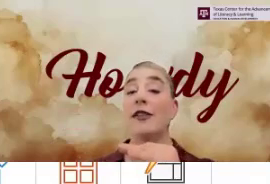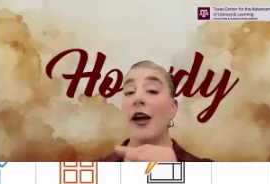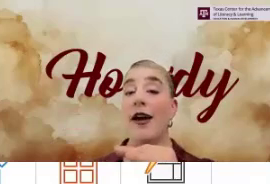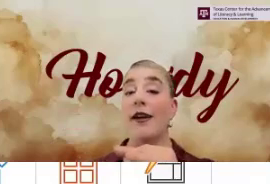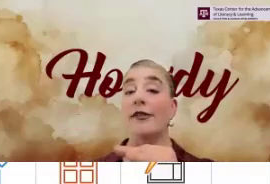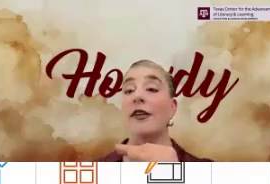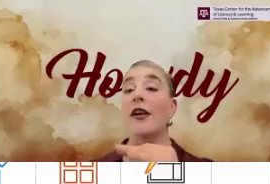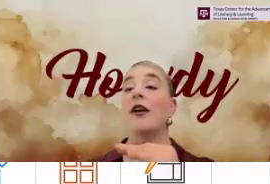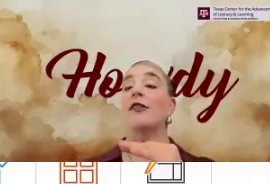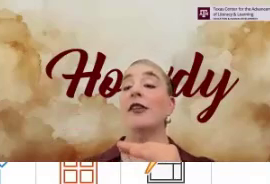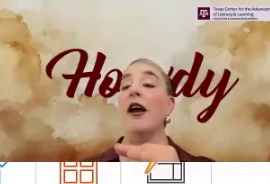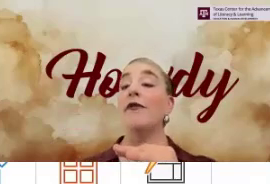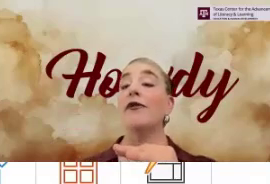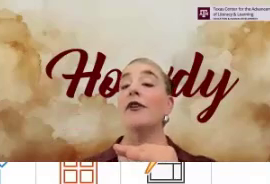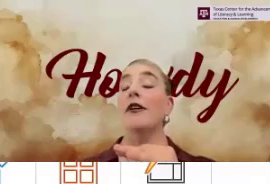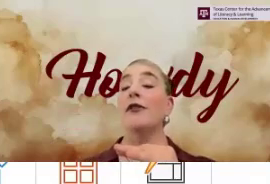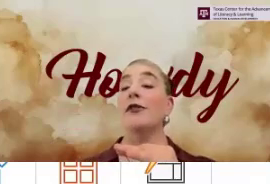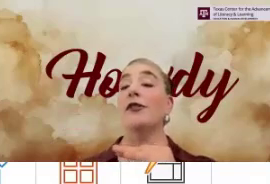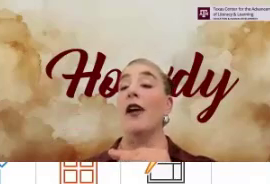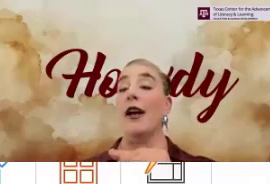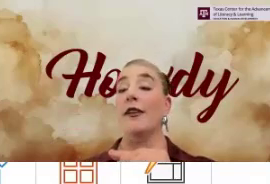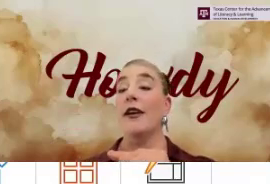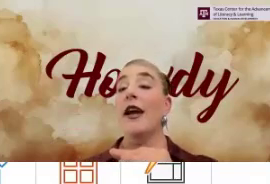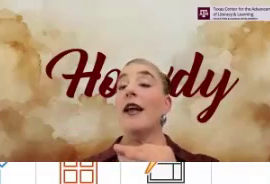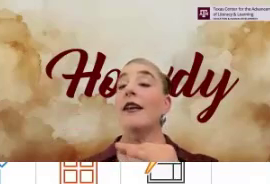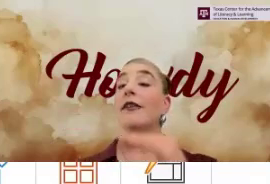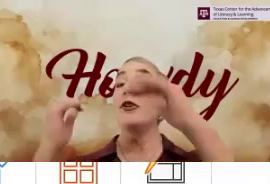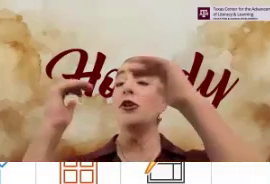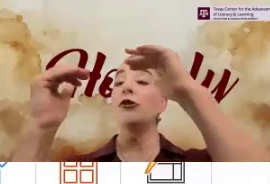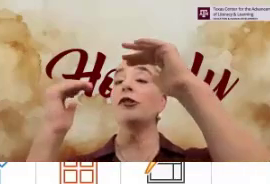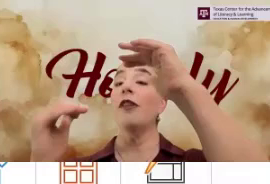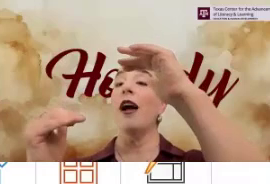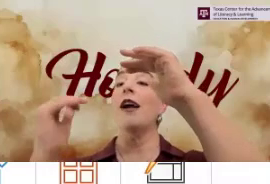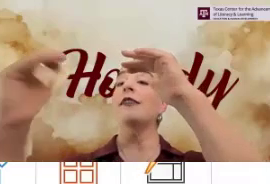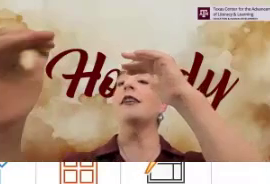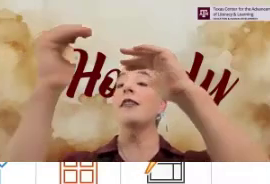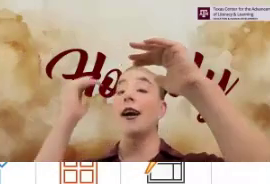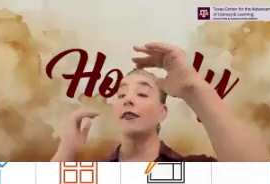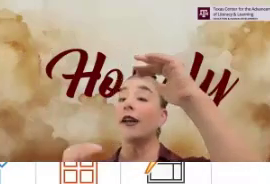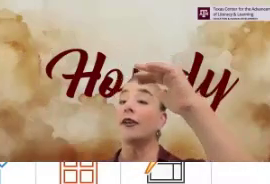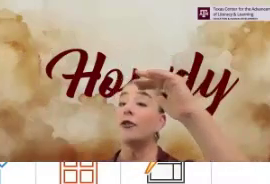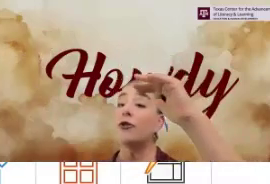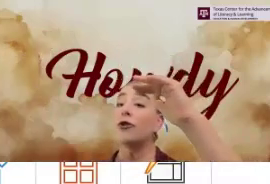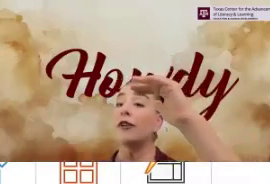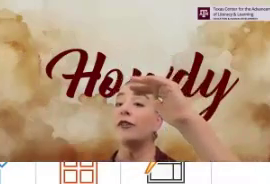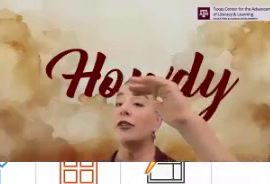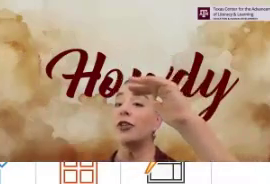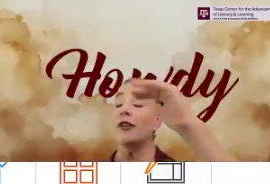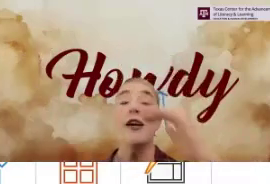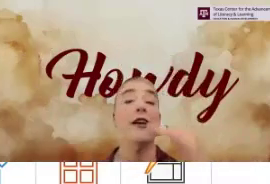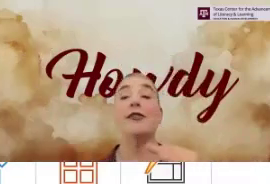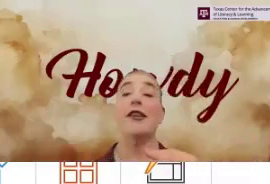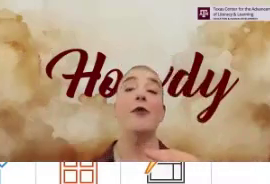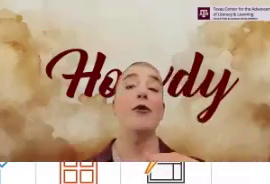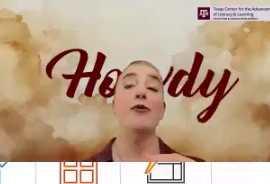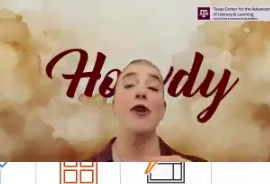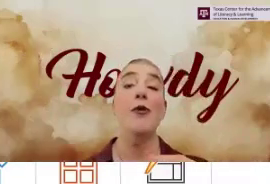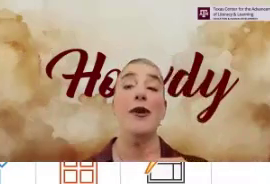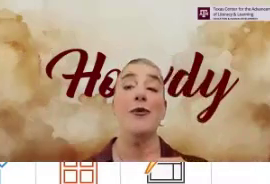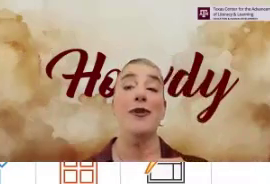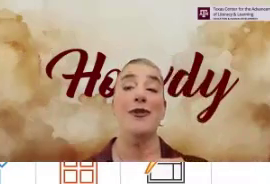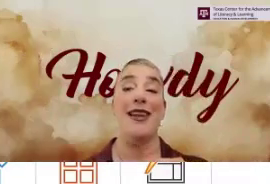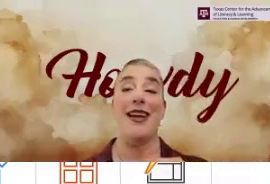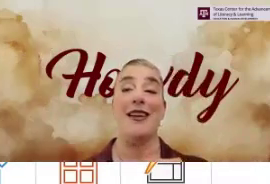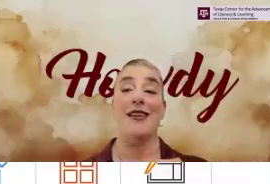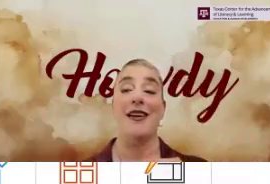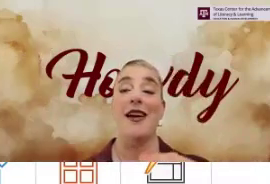having a lot of text, it's time for another slide. And a new slide can act like a new transition because they won't